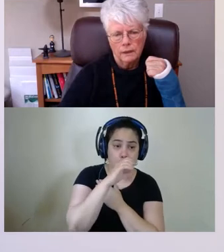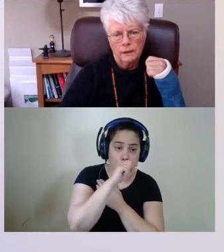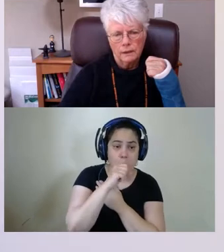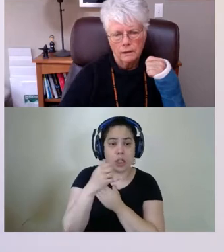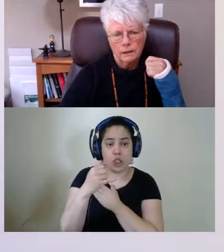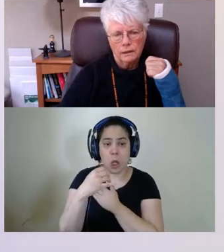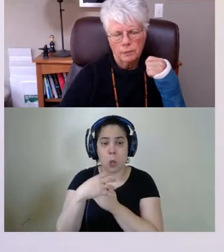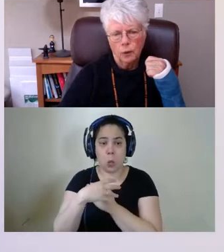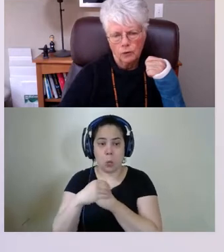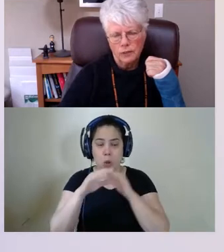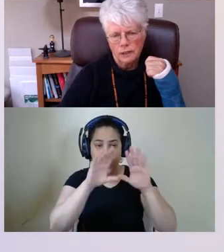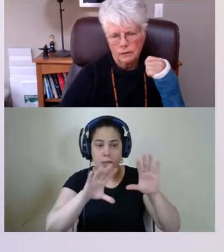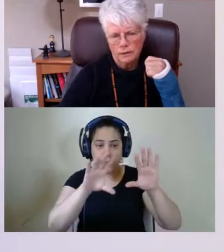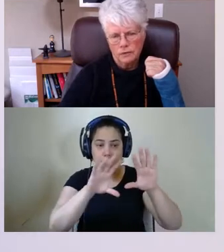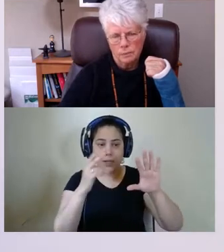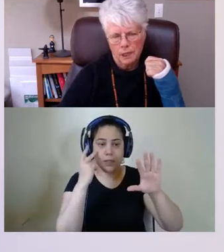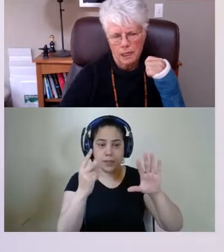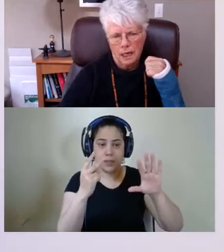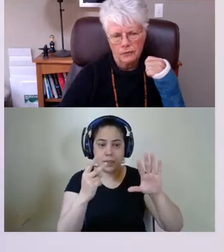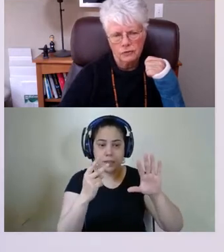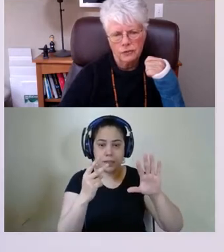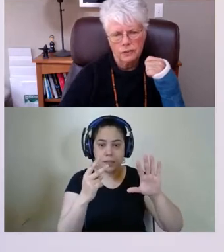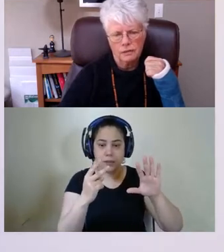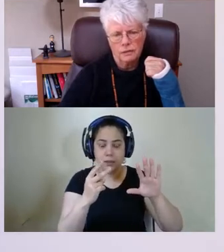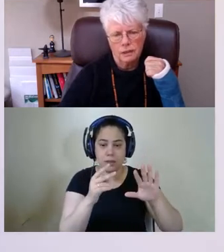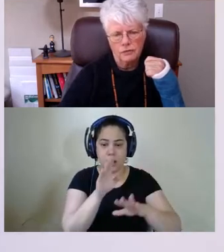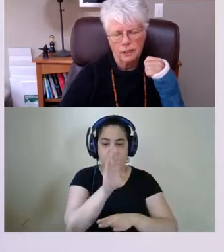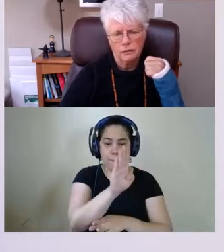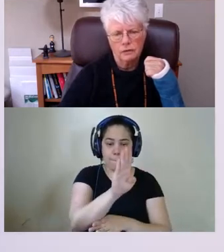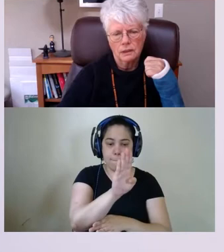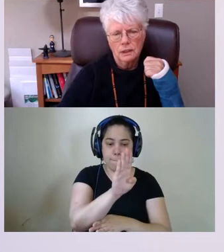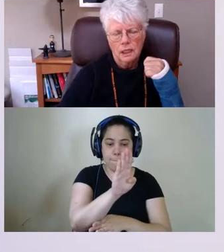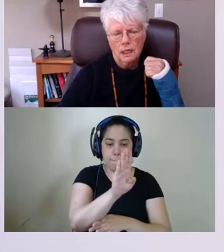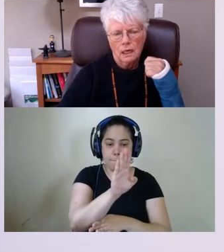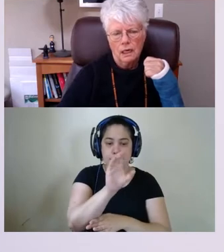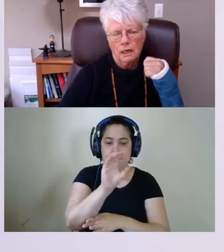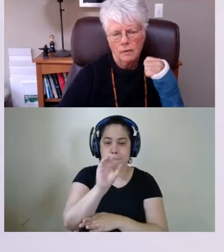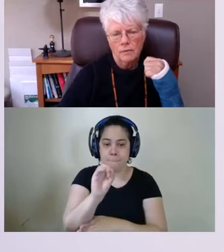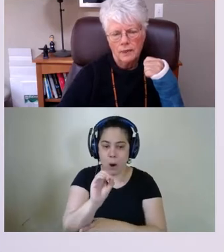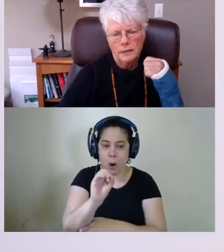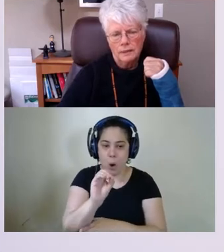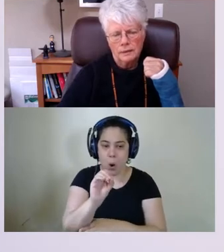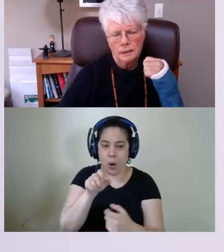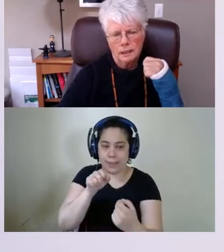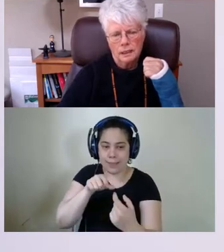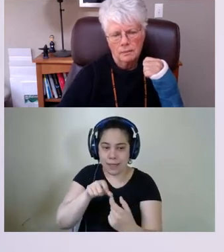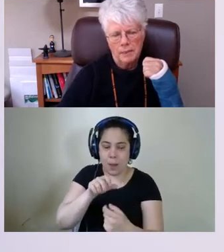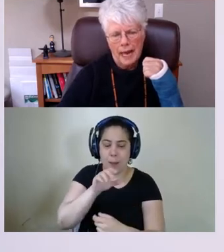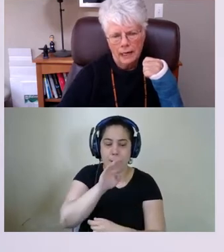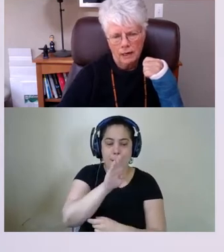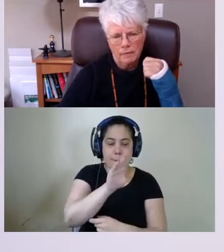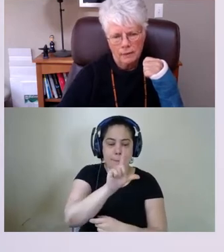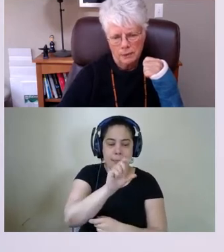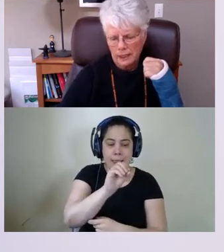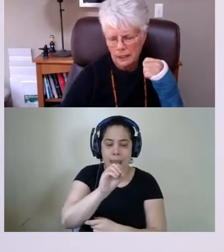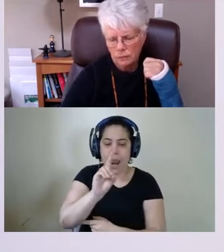the bold signal. This is the blood oxygen signal of the back